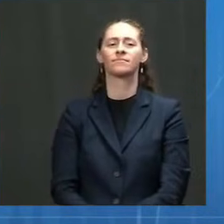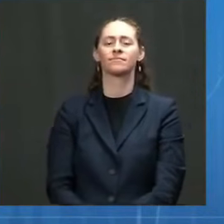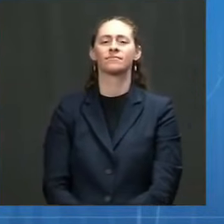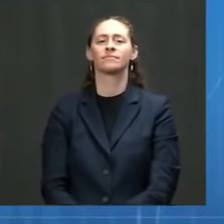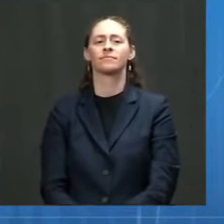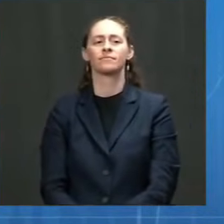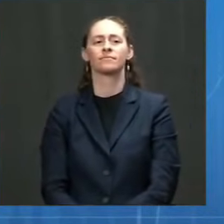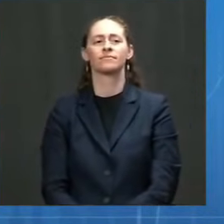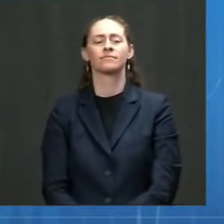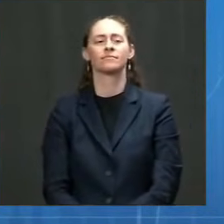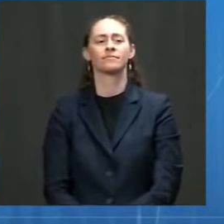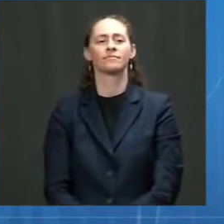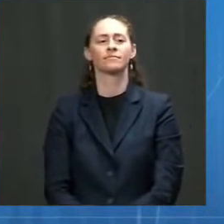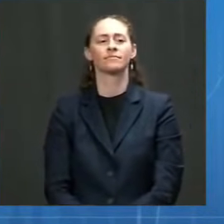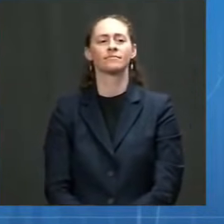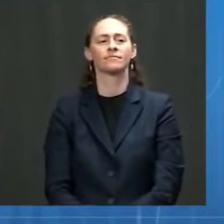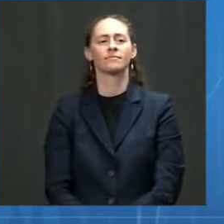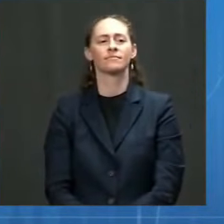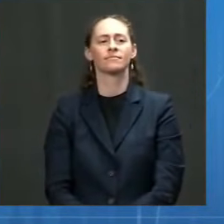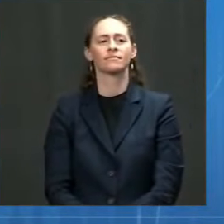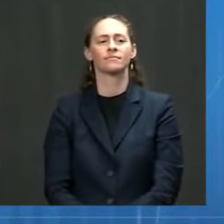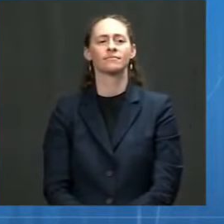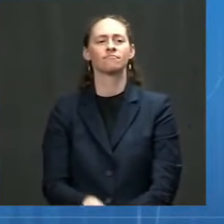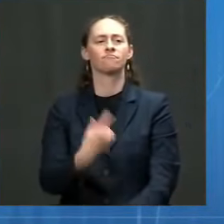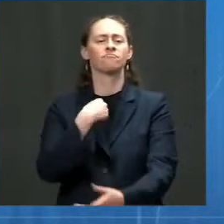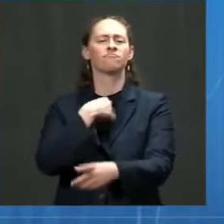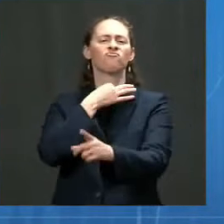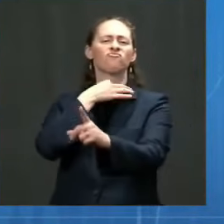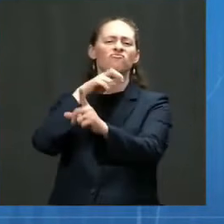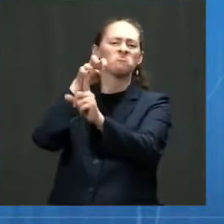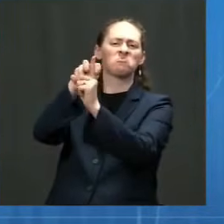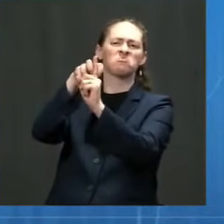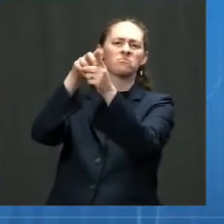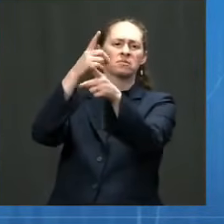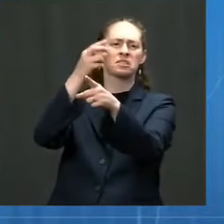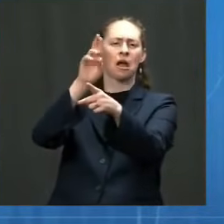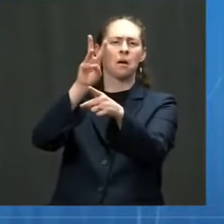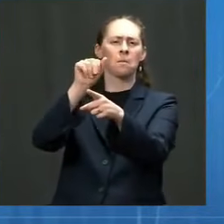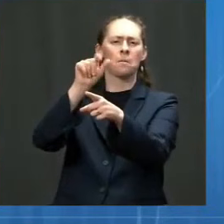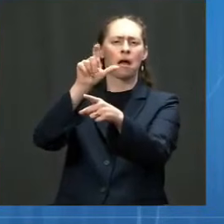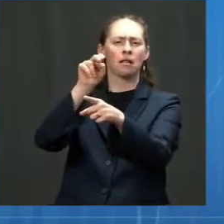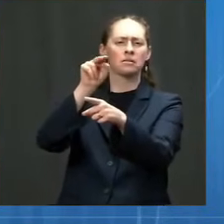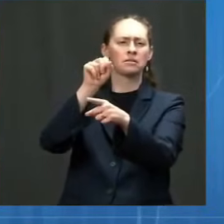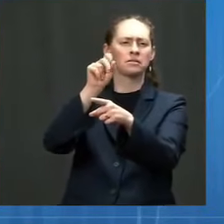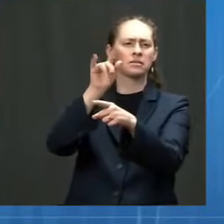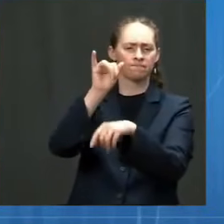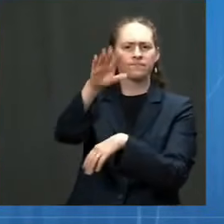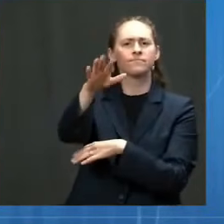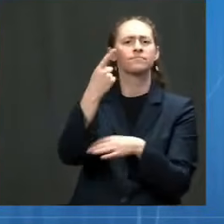Thank you. This is a question for Dr. Walensky. I think last week in the slides we saw from